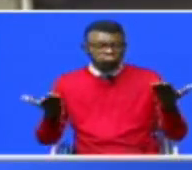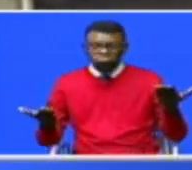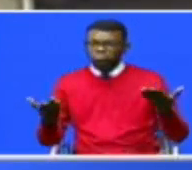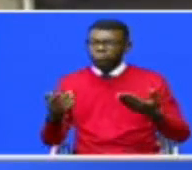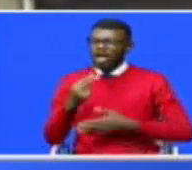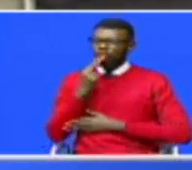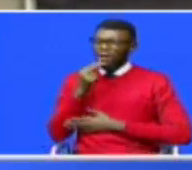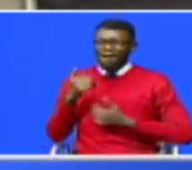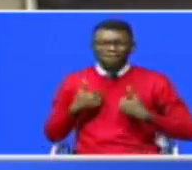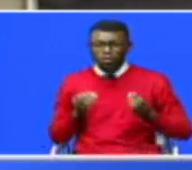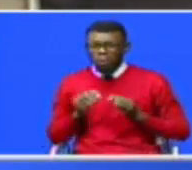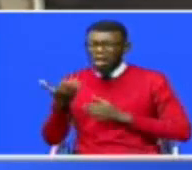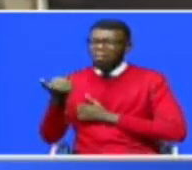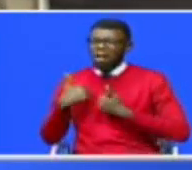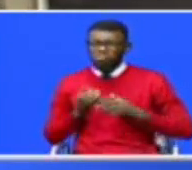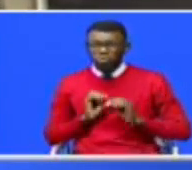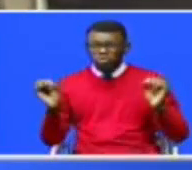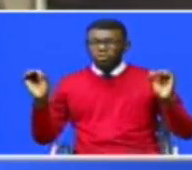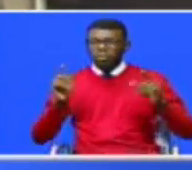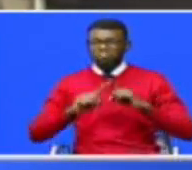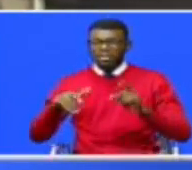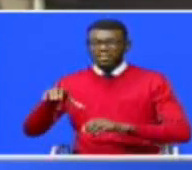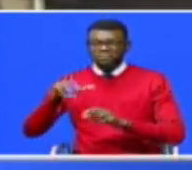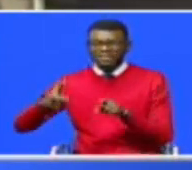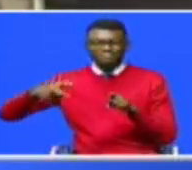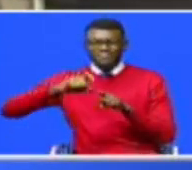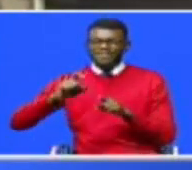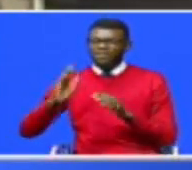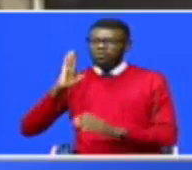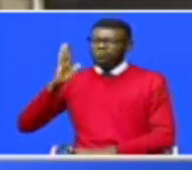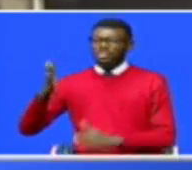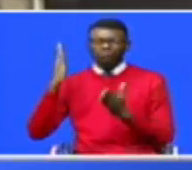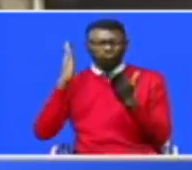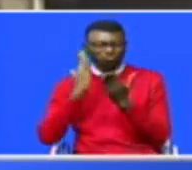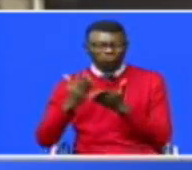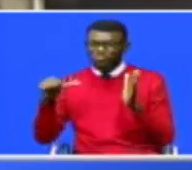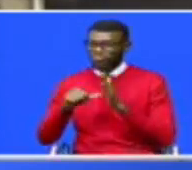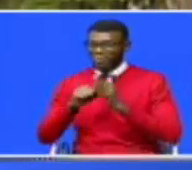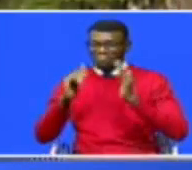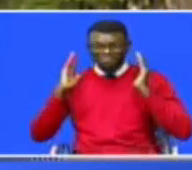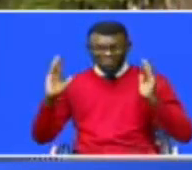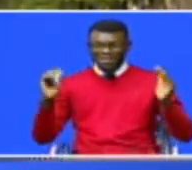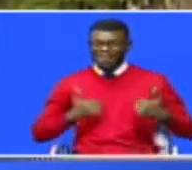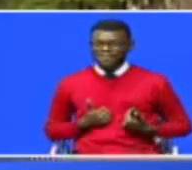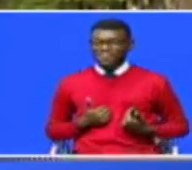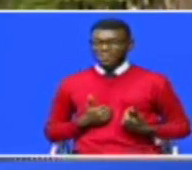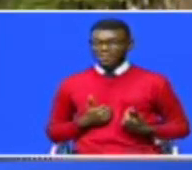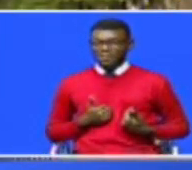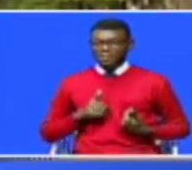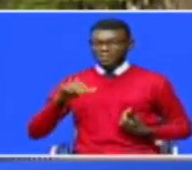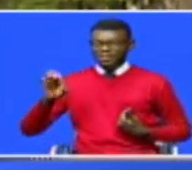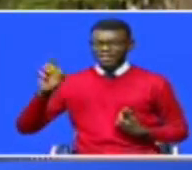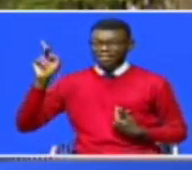mpaka sukari, unga kwake, atapandishiwa nini fare yake? Itakuwa na shida kubwa sana kwa mwananchi wa kawaida. The Energy and